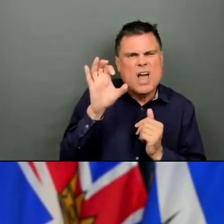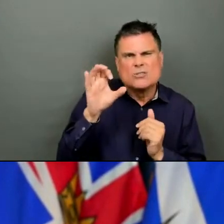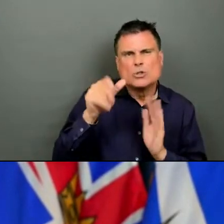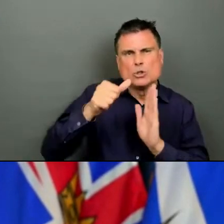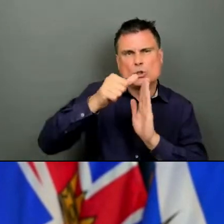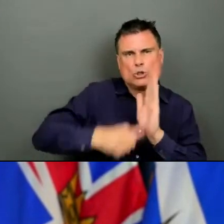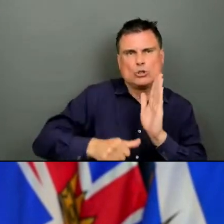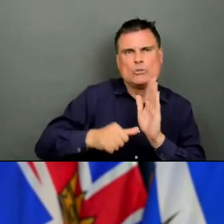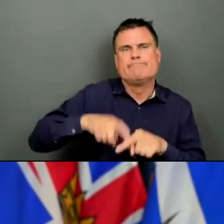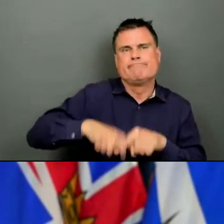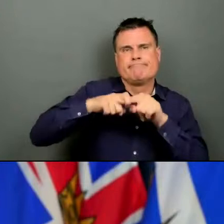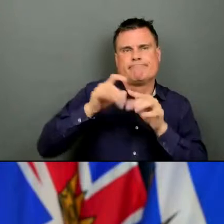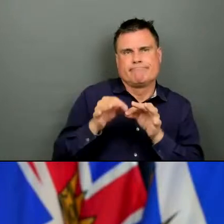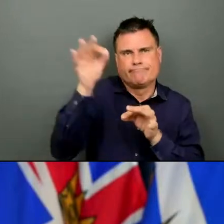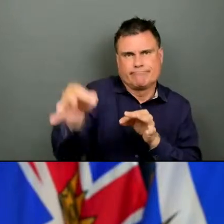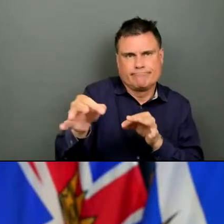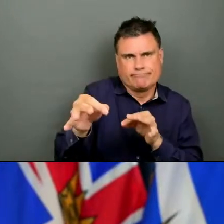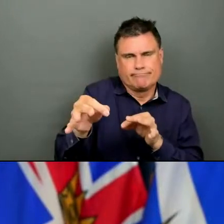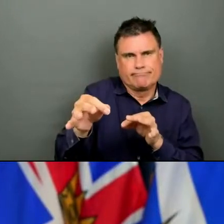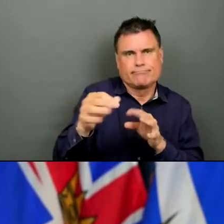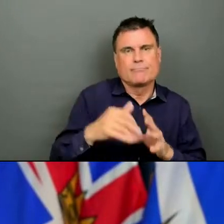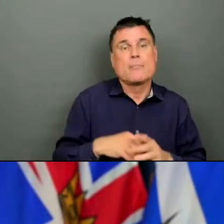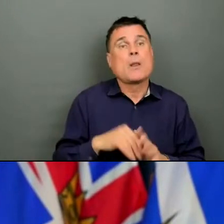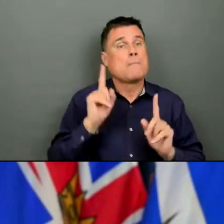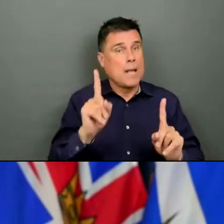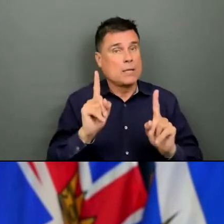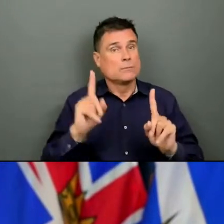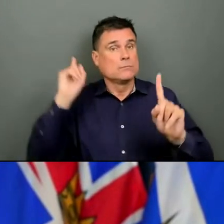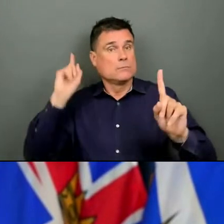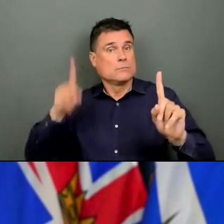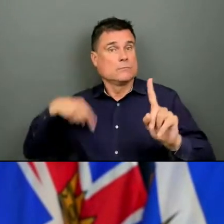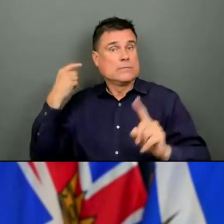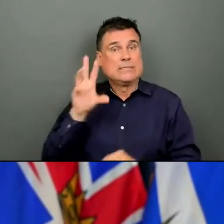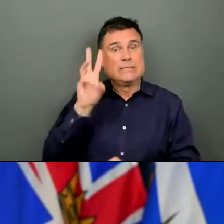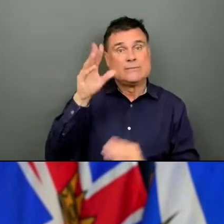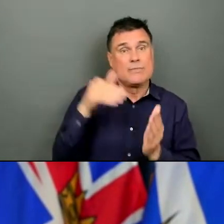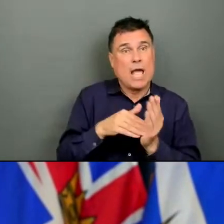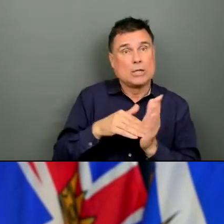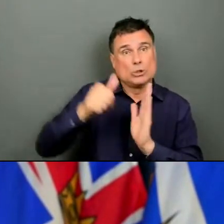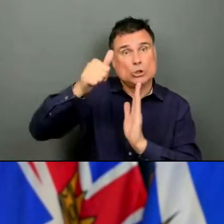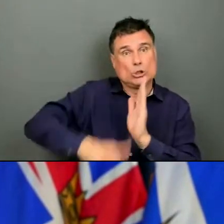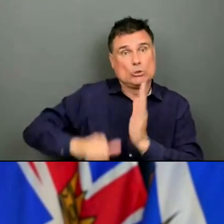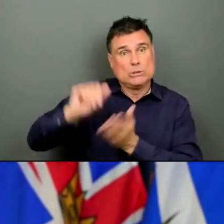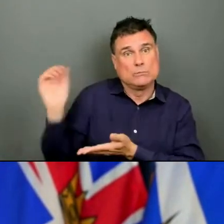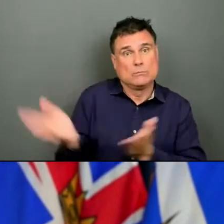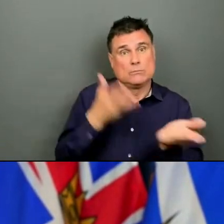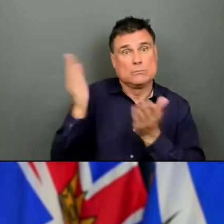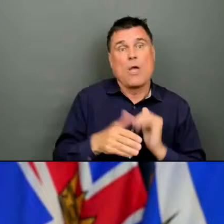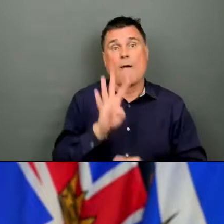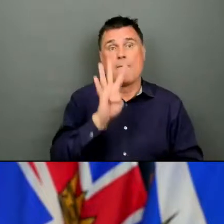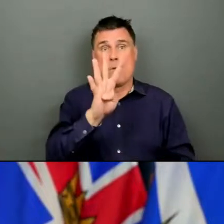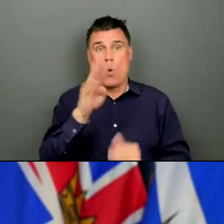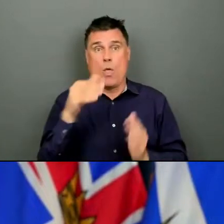30th, health authorities completed 6,048 surgeries, of which 4,618